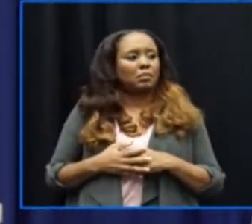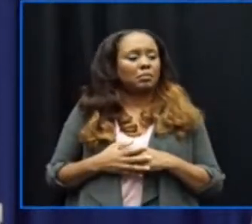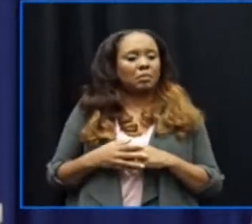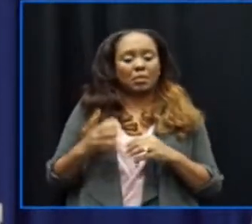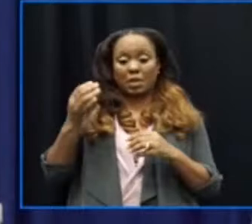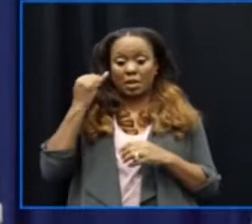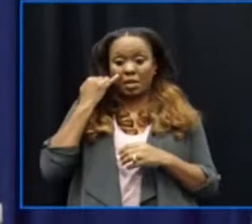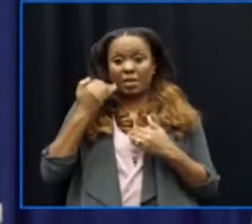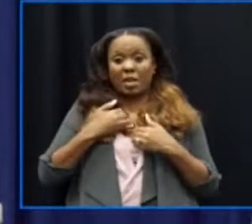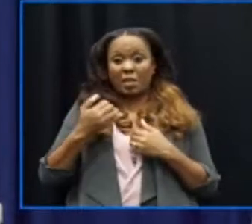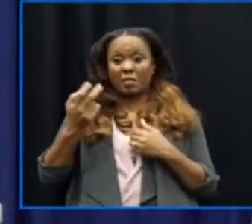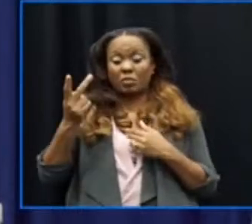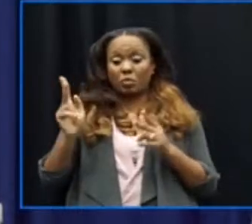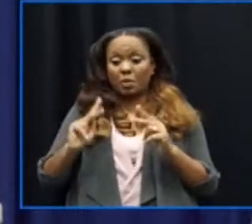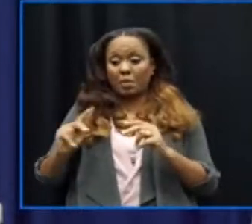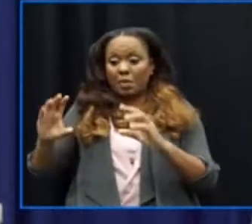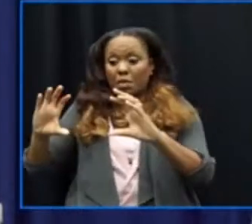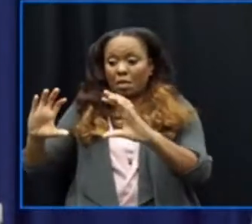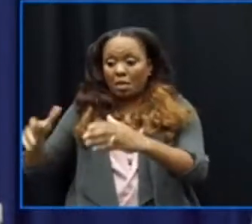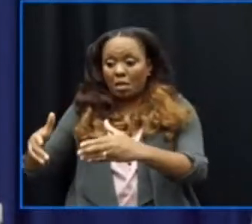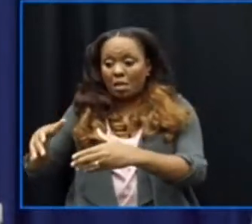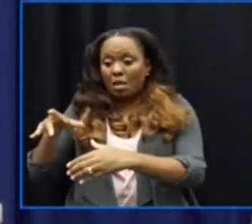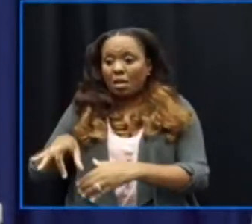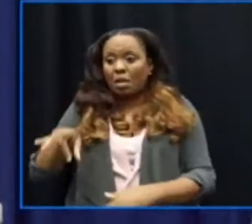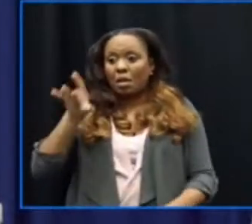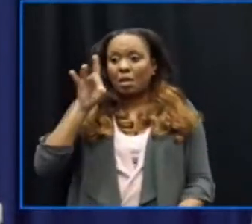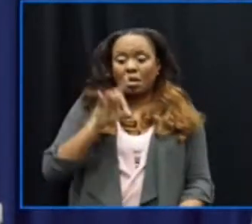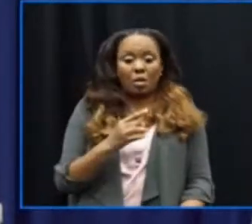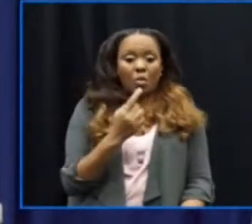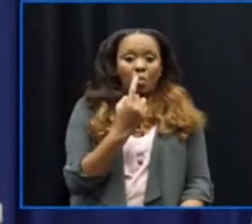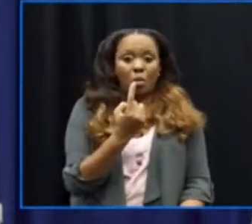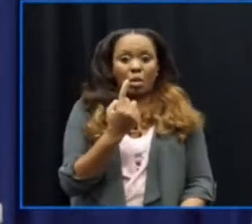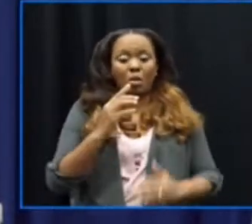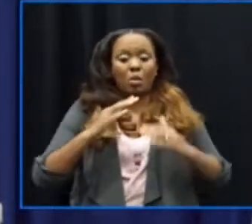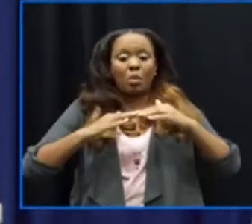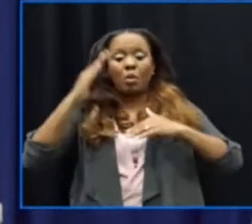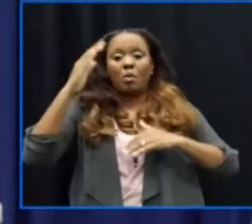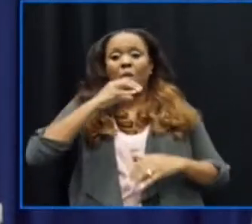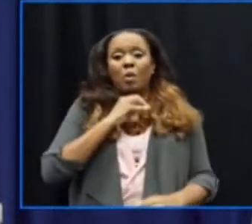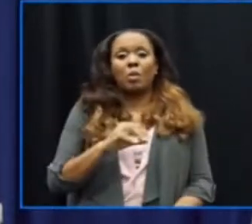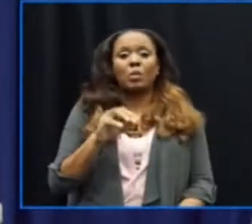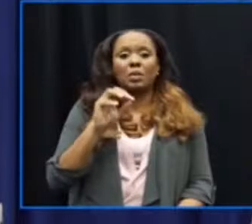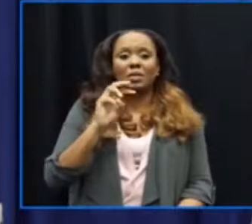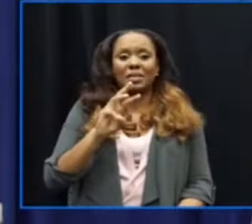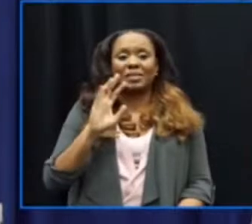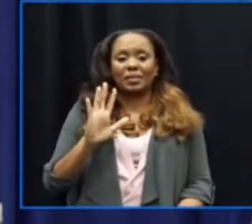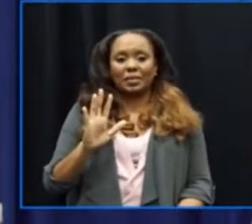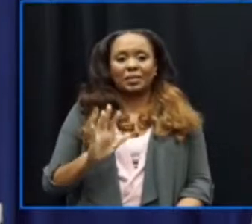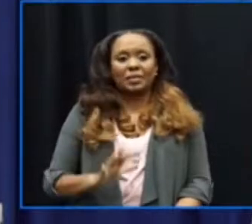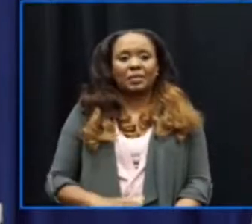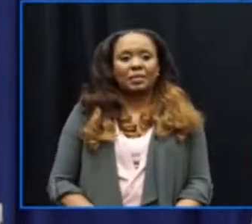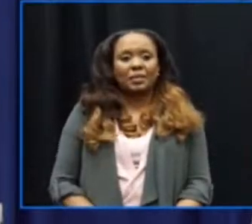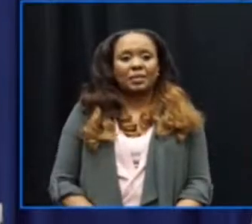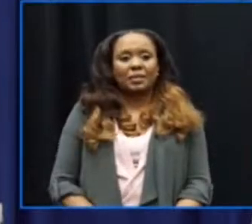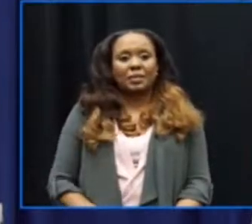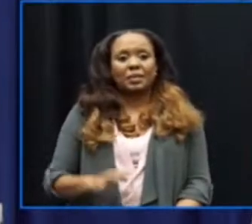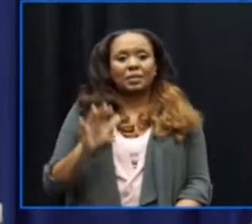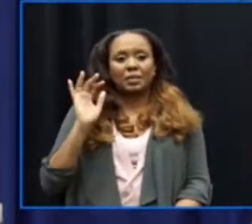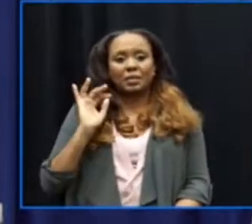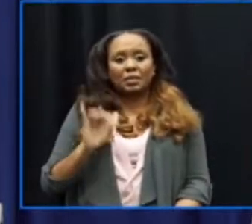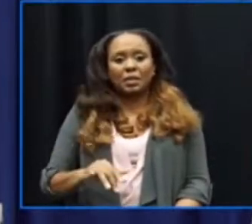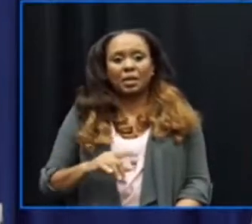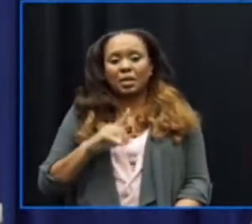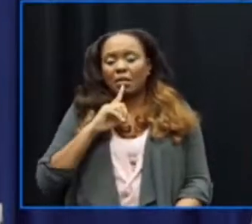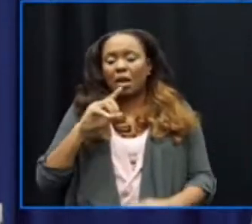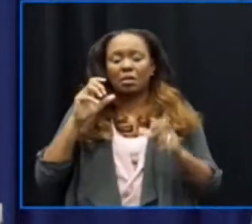2 Barbadians, according to ECLAC, will be over the age of 65 years old. That is